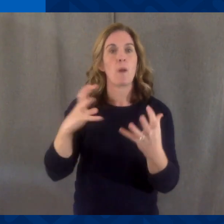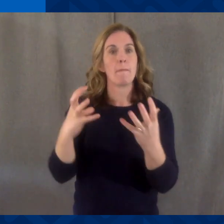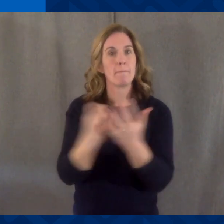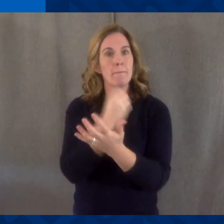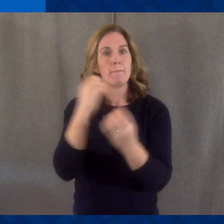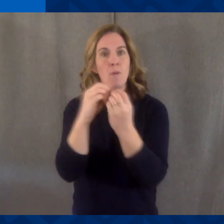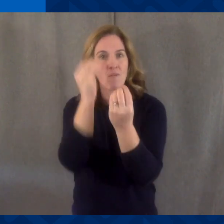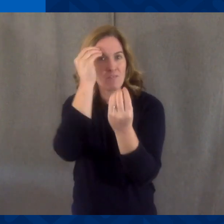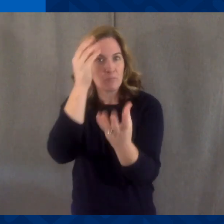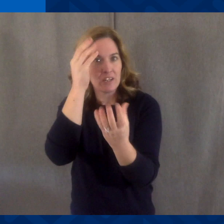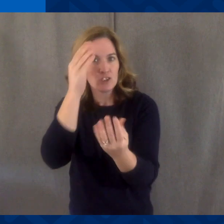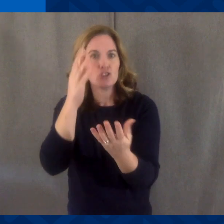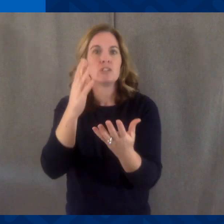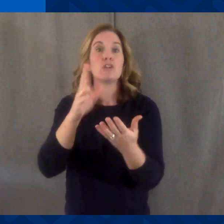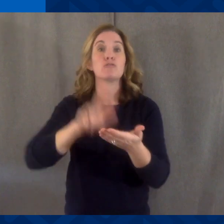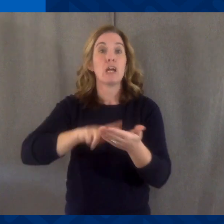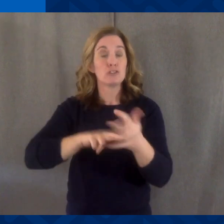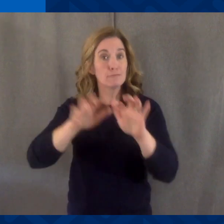at